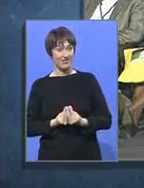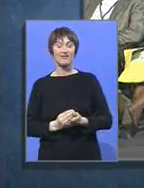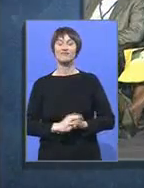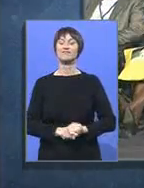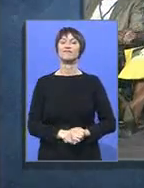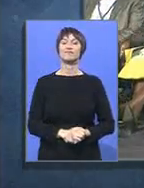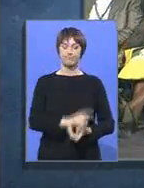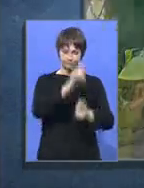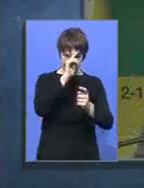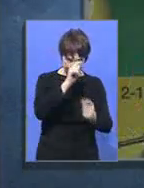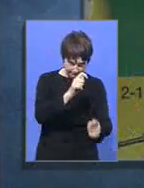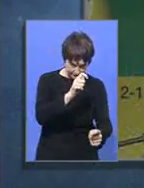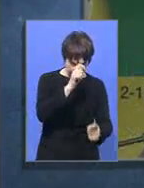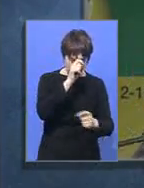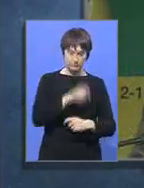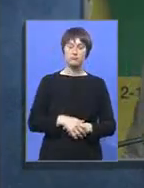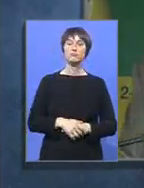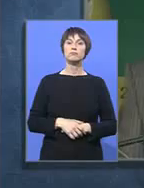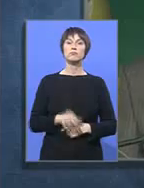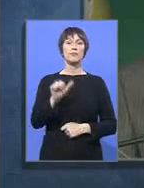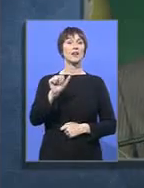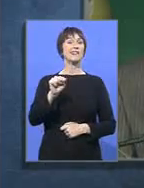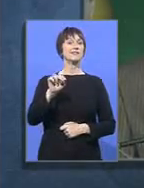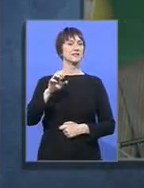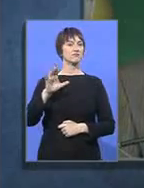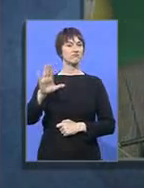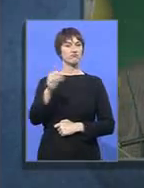members of the National Executive Committee of the ANC,